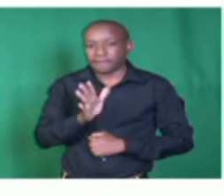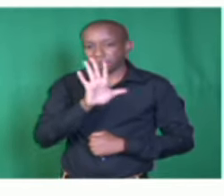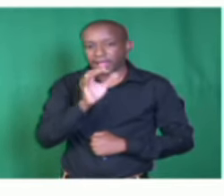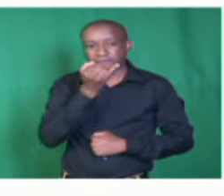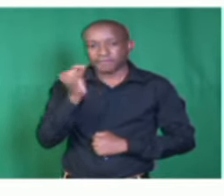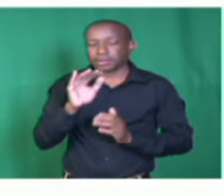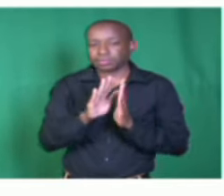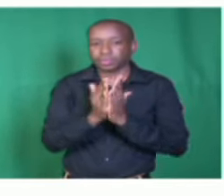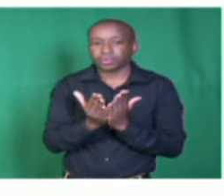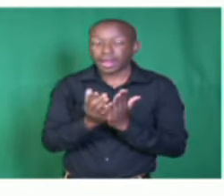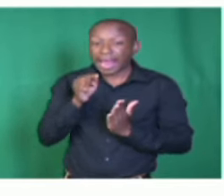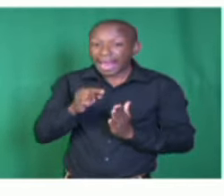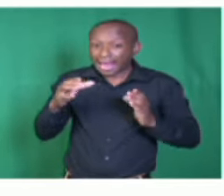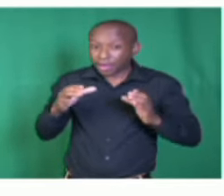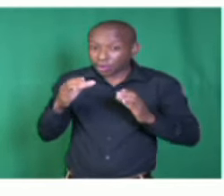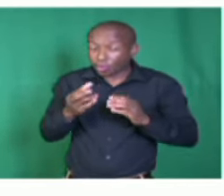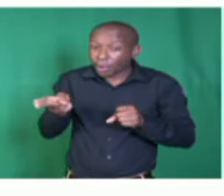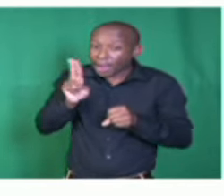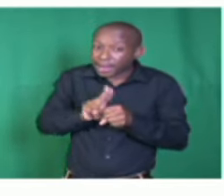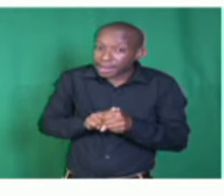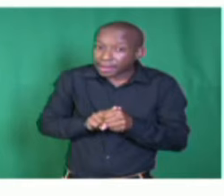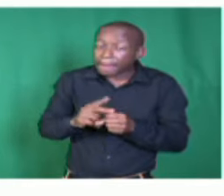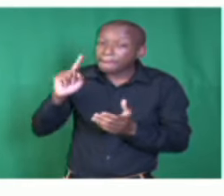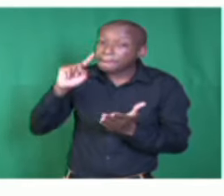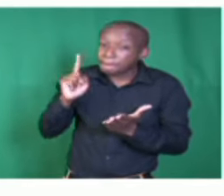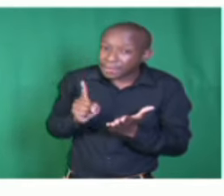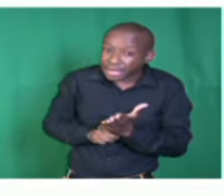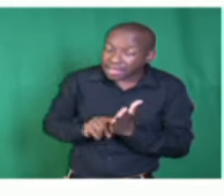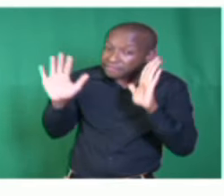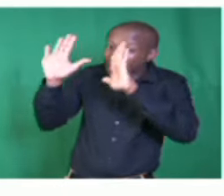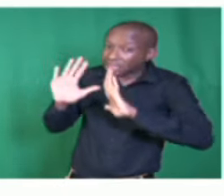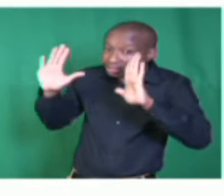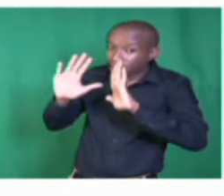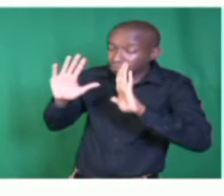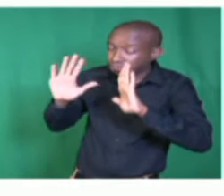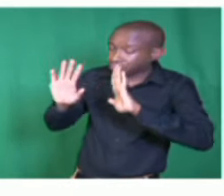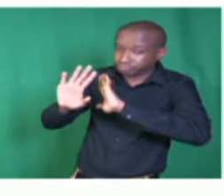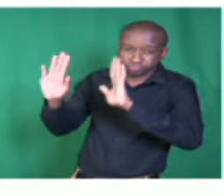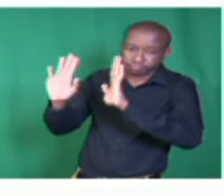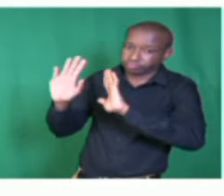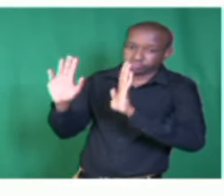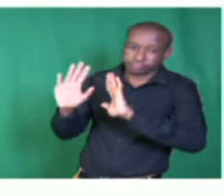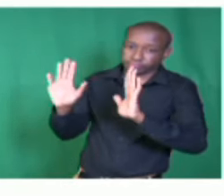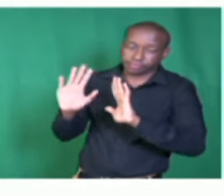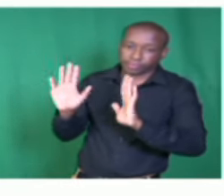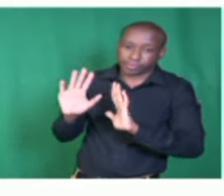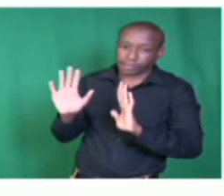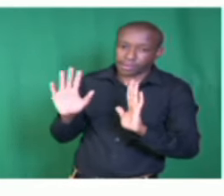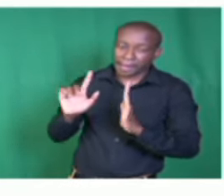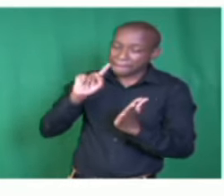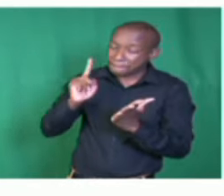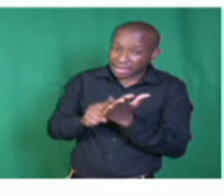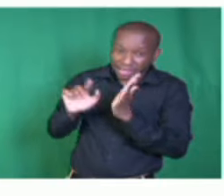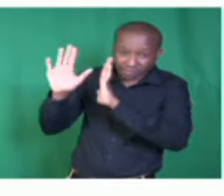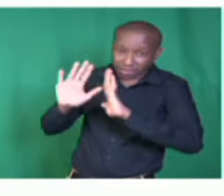Also, this group did not believe in angels. Pharisees were one group that did not